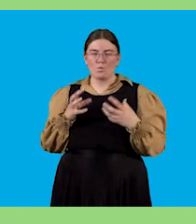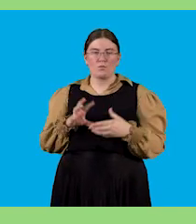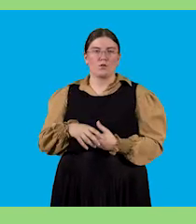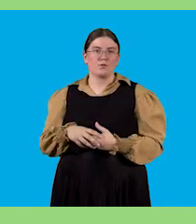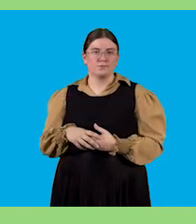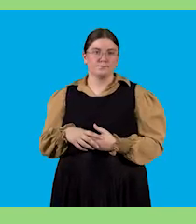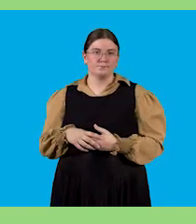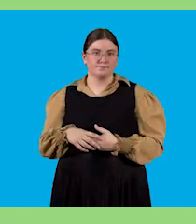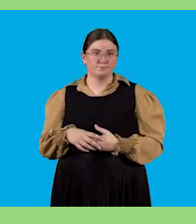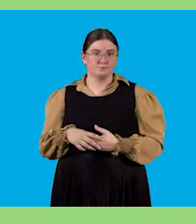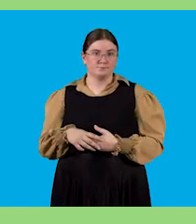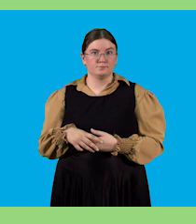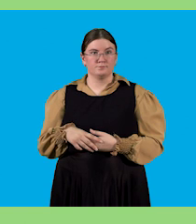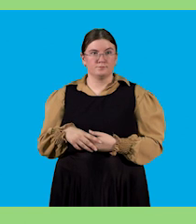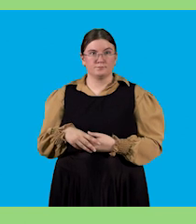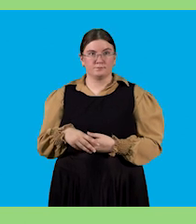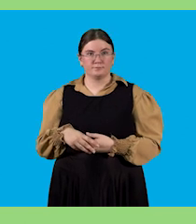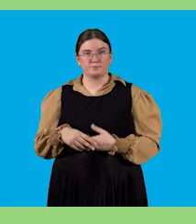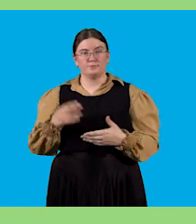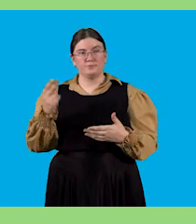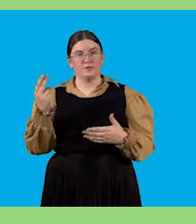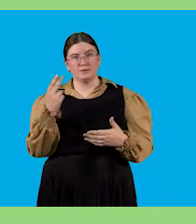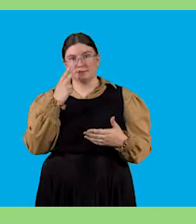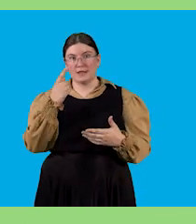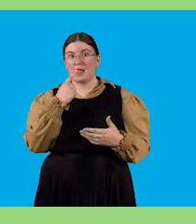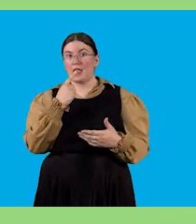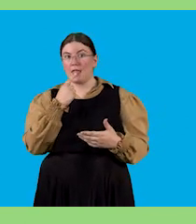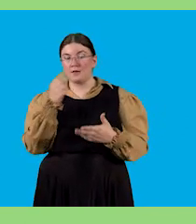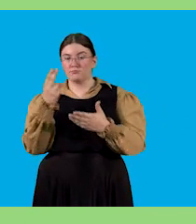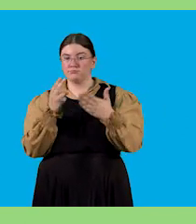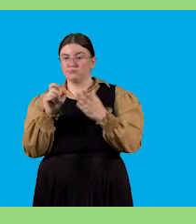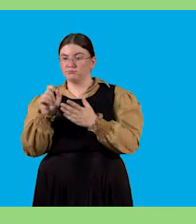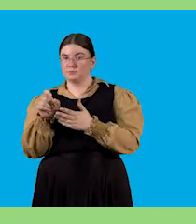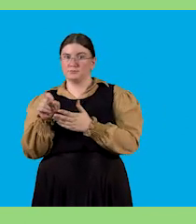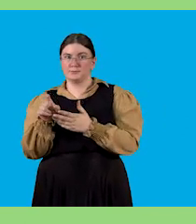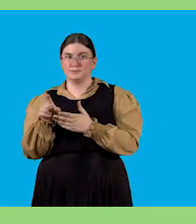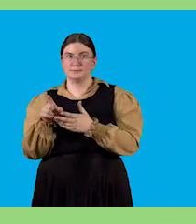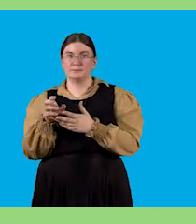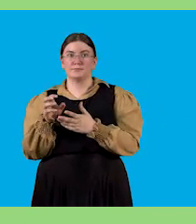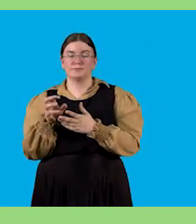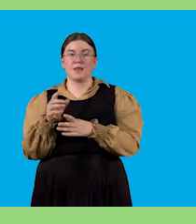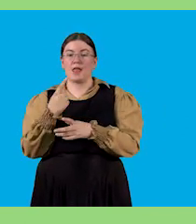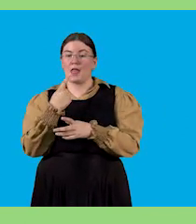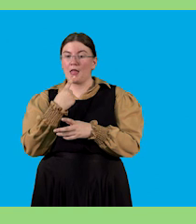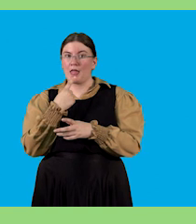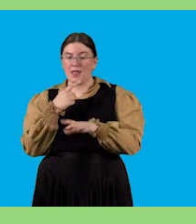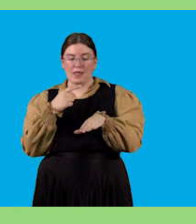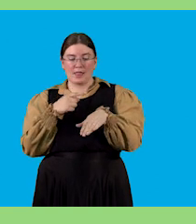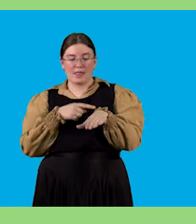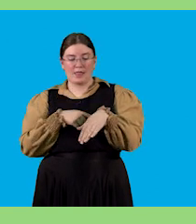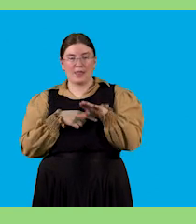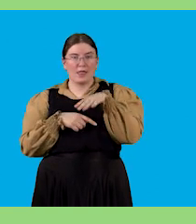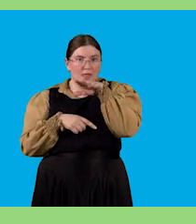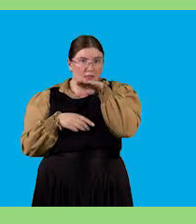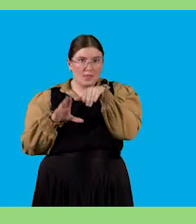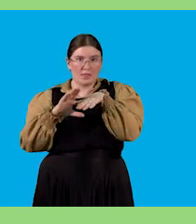In that diagram of the tongue, you basically have different sections that have, we